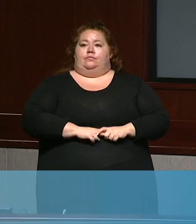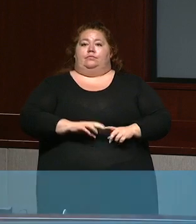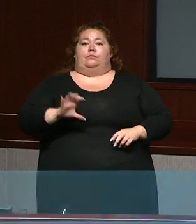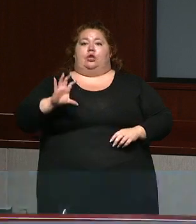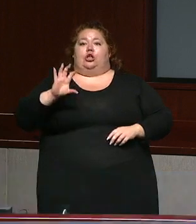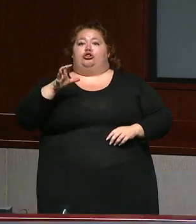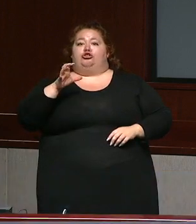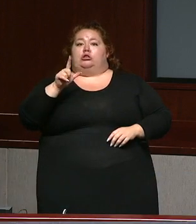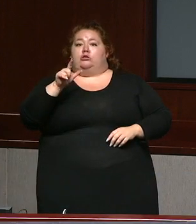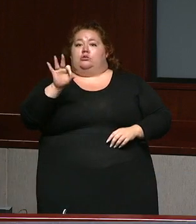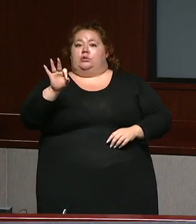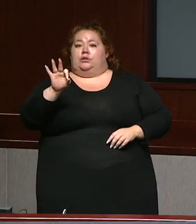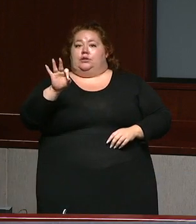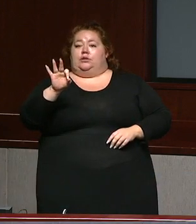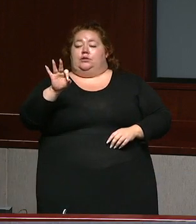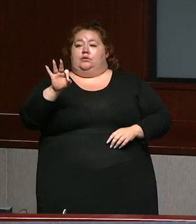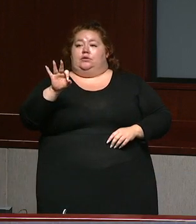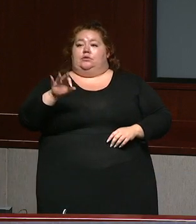Channel 29,